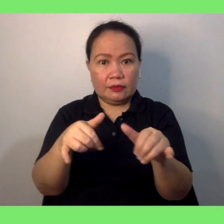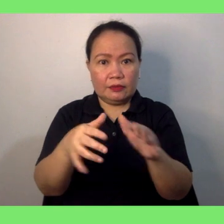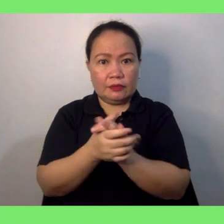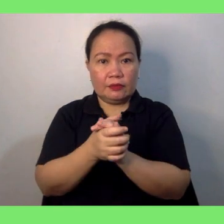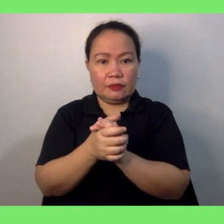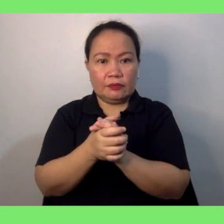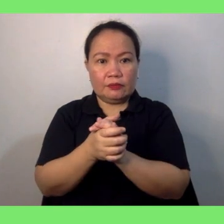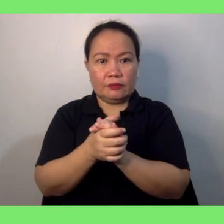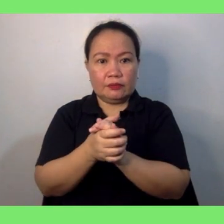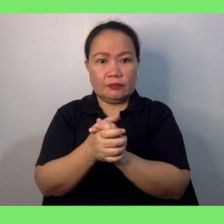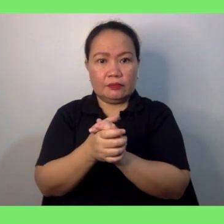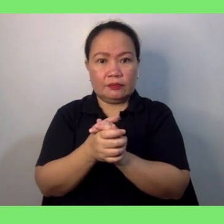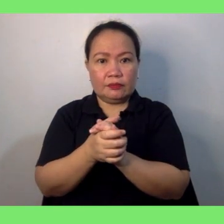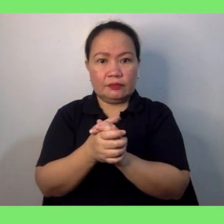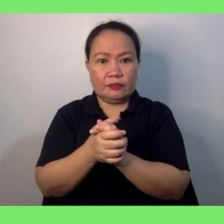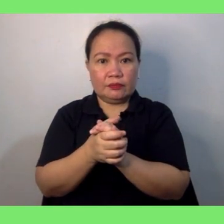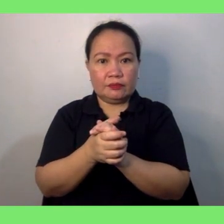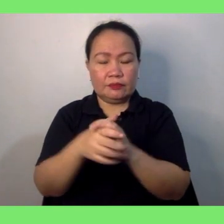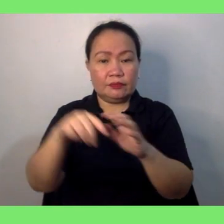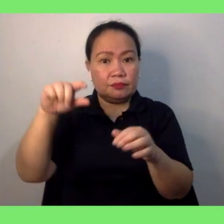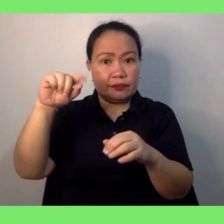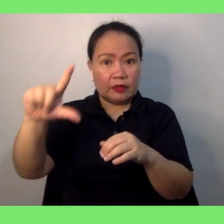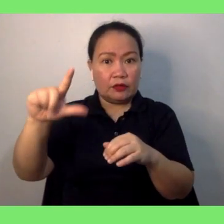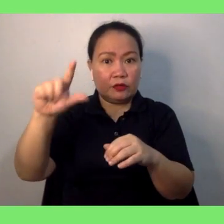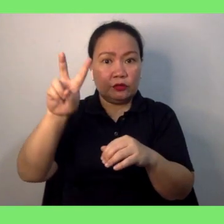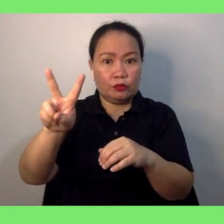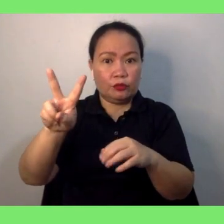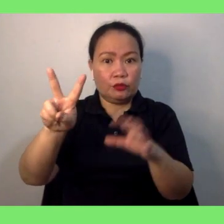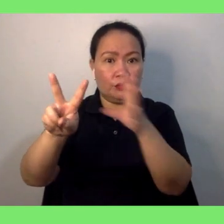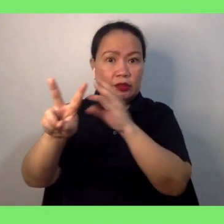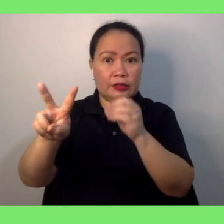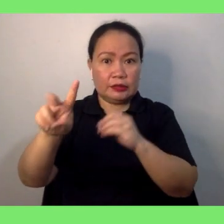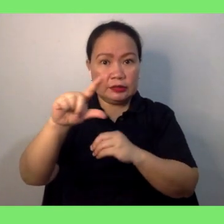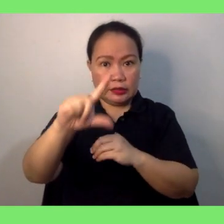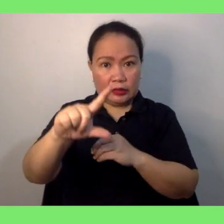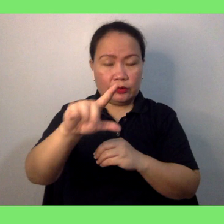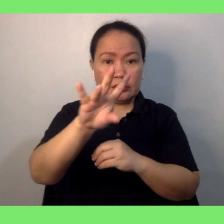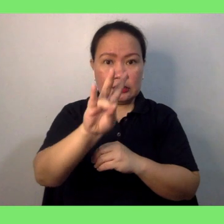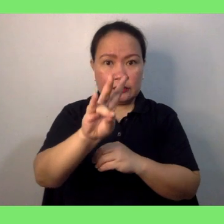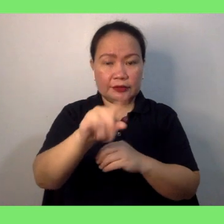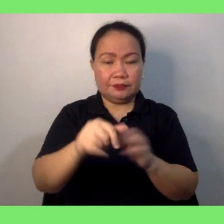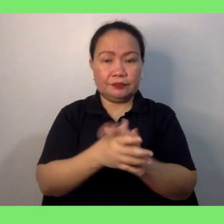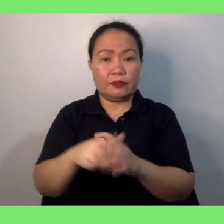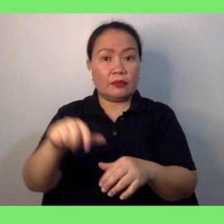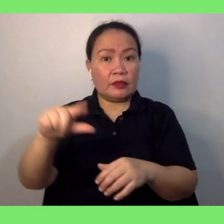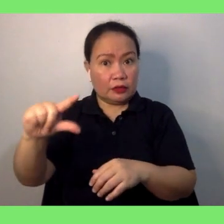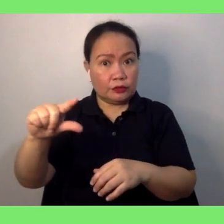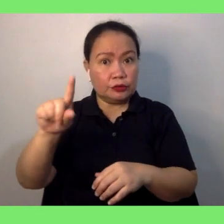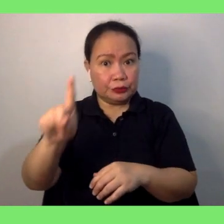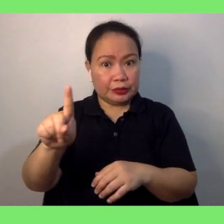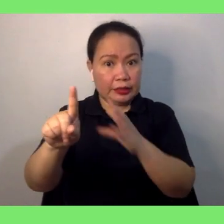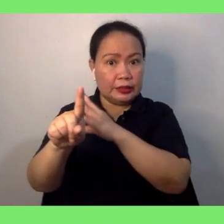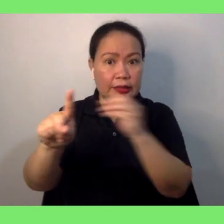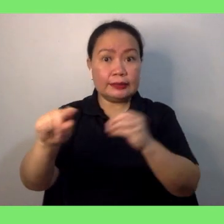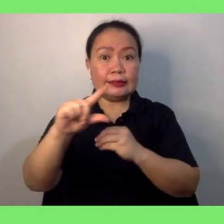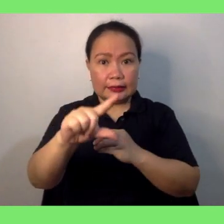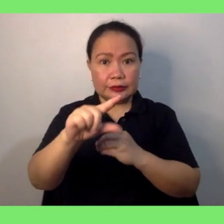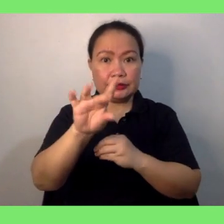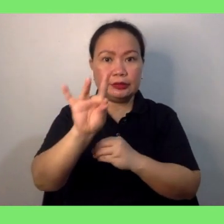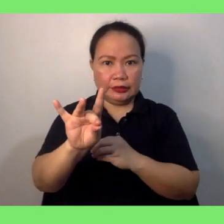part. So, we have same side ulit. So, angle 2, angle 7, and angle 1, angle